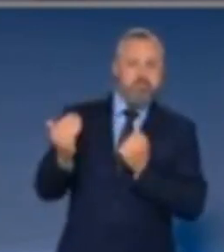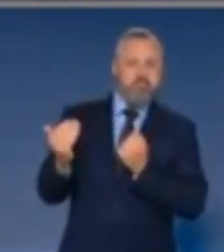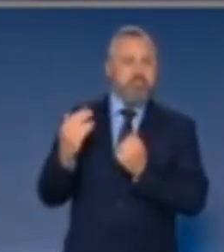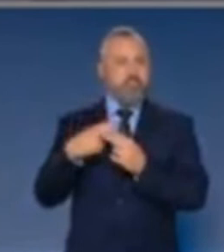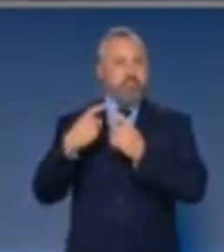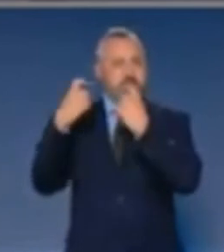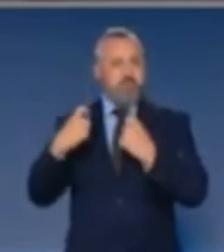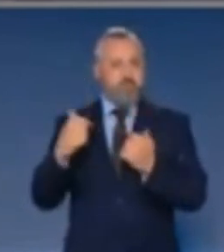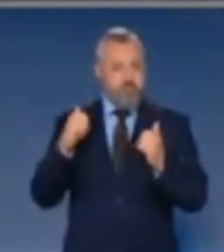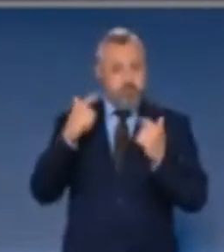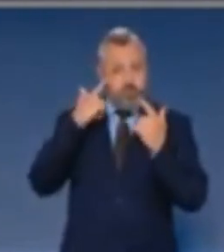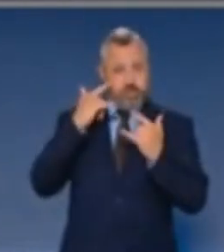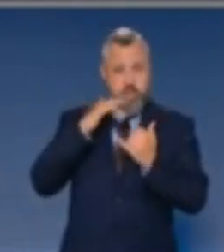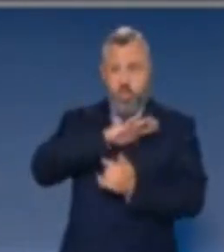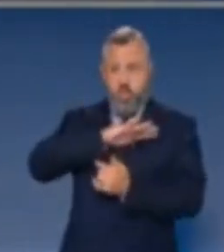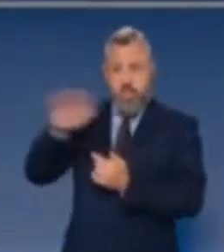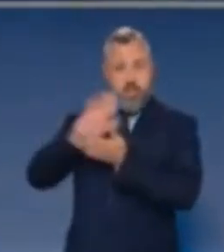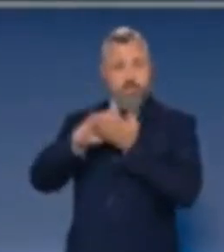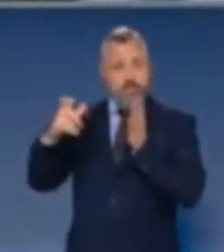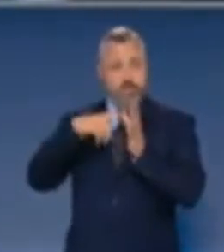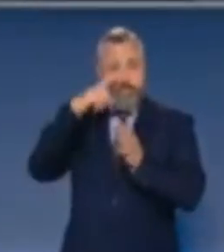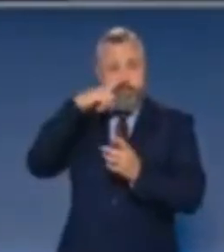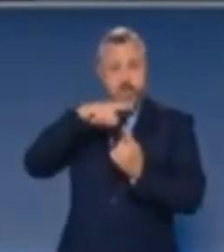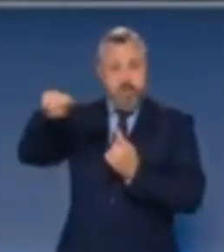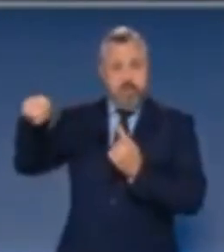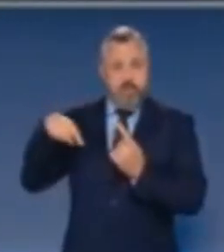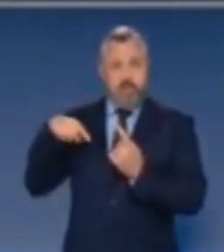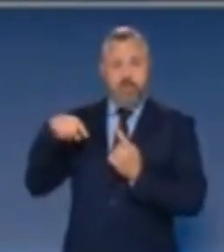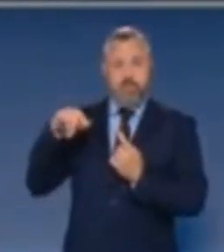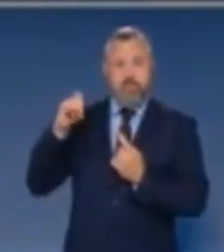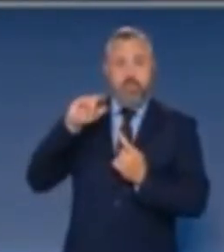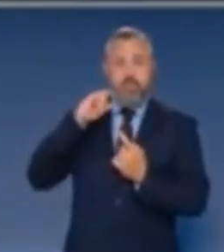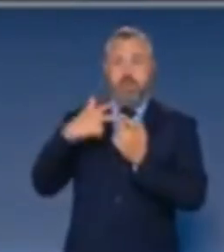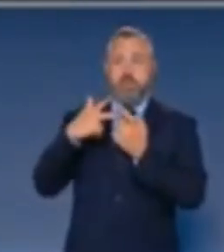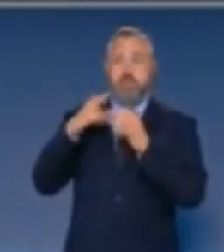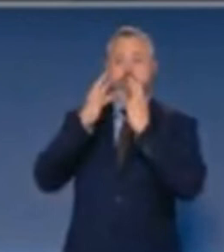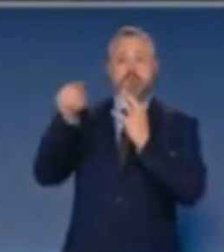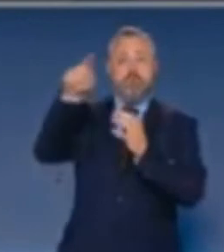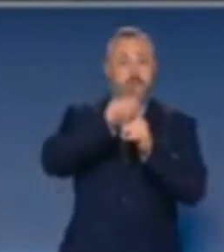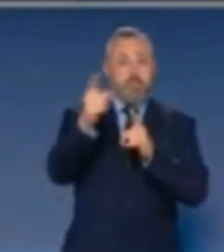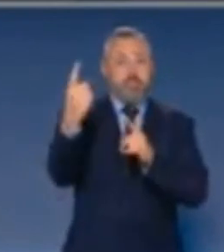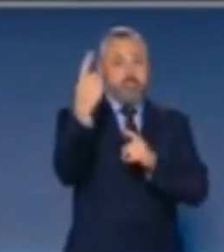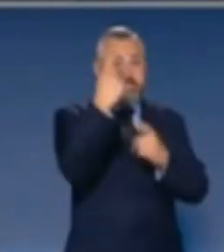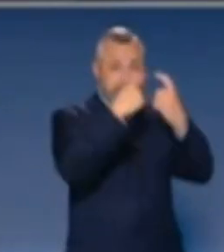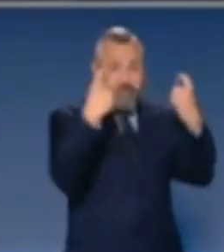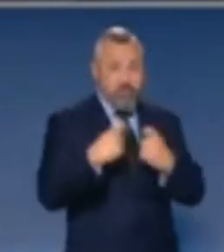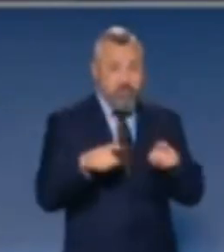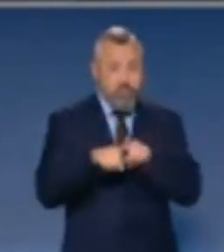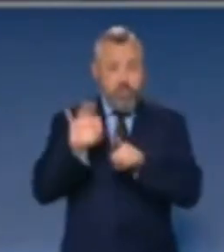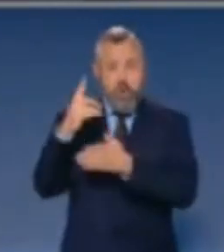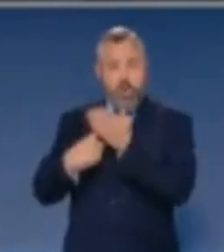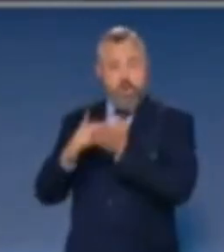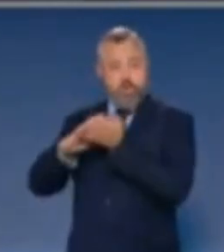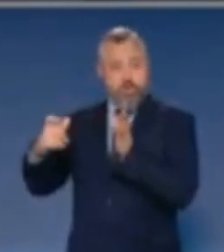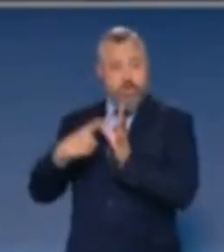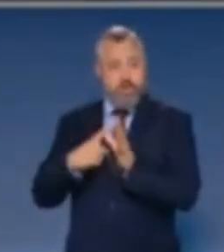far progressed is that, and will that be rolled out for other providers as well? So the answer is yes. We carried that out overnight for